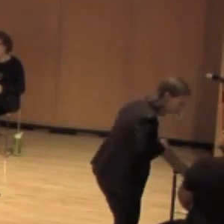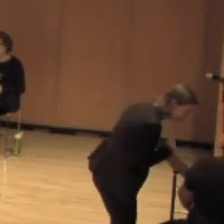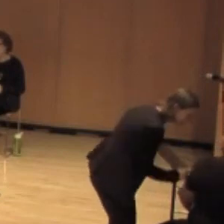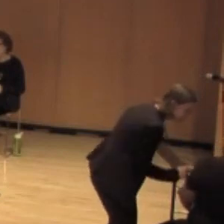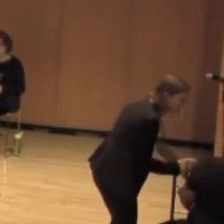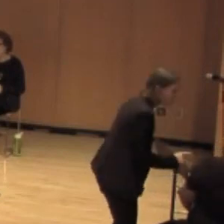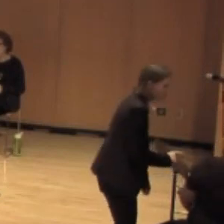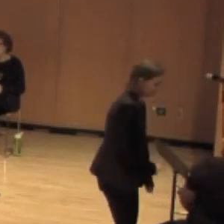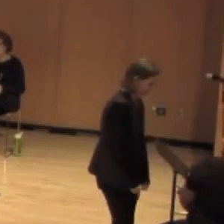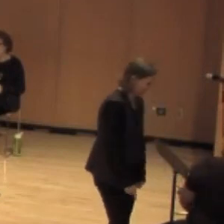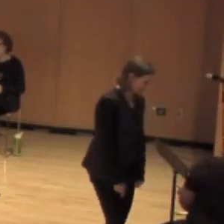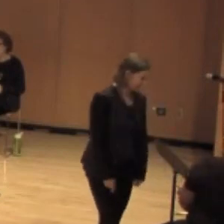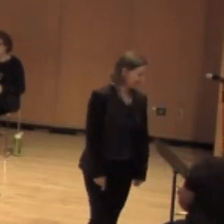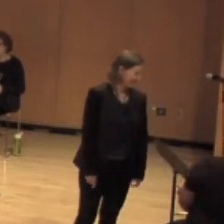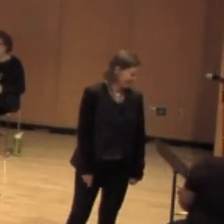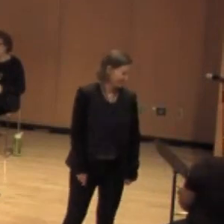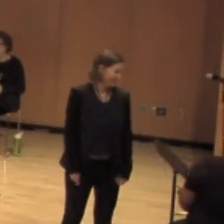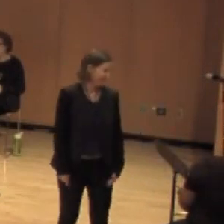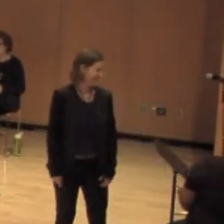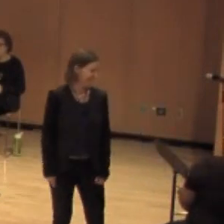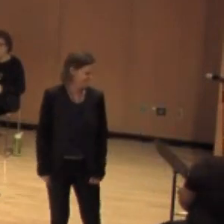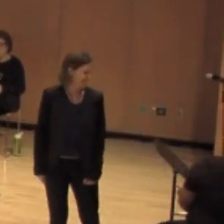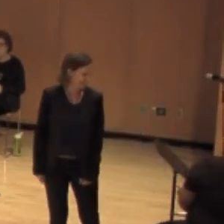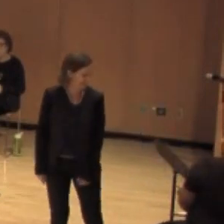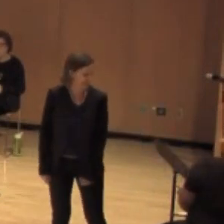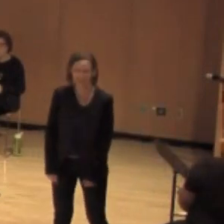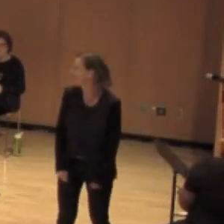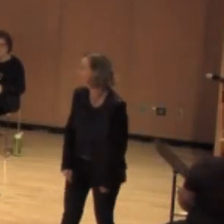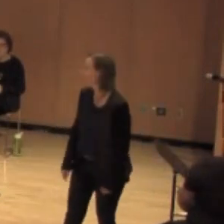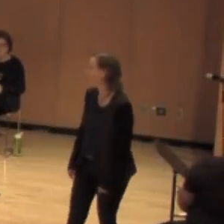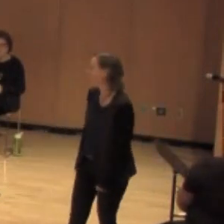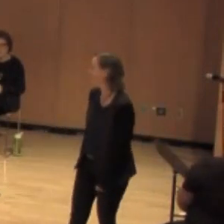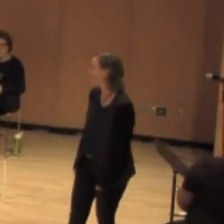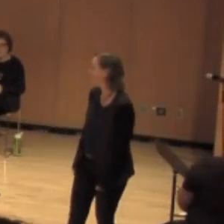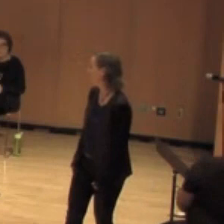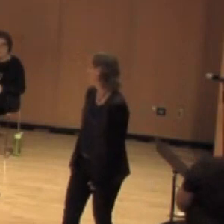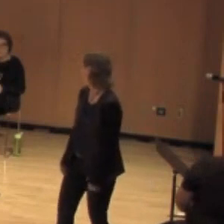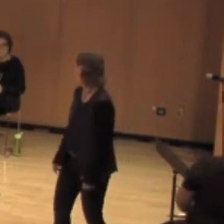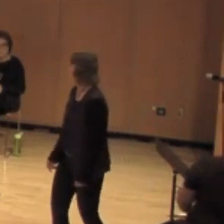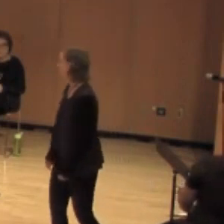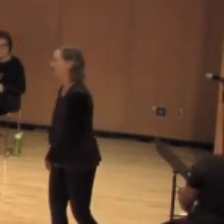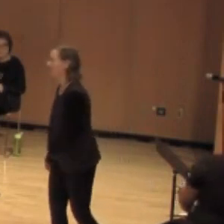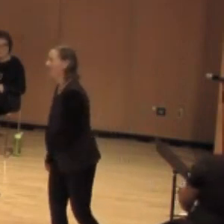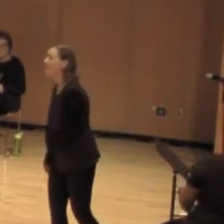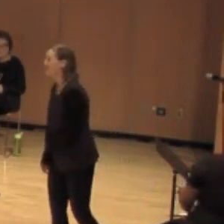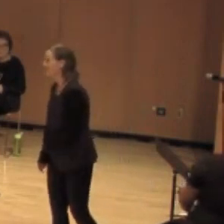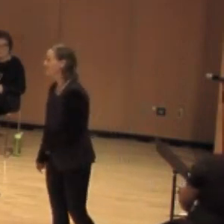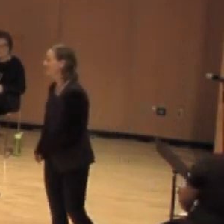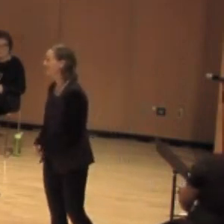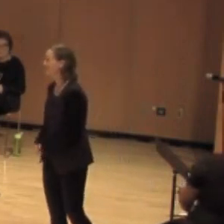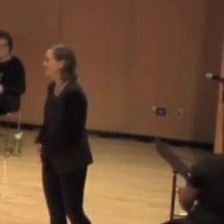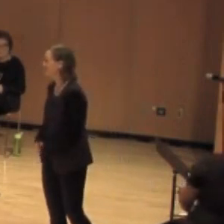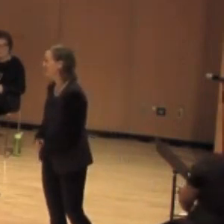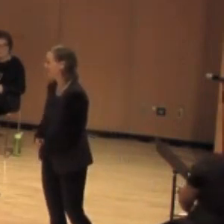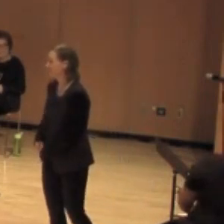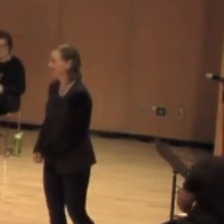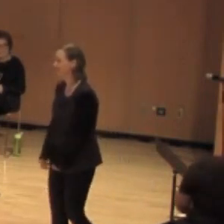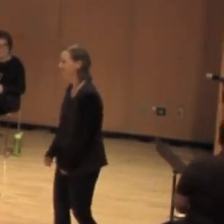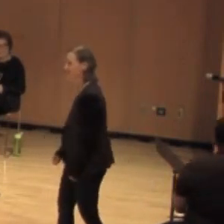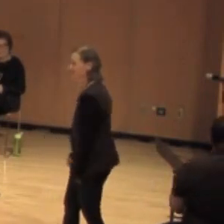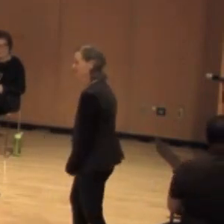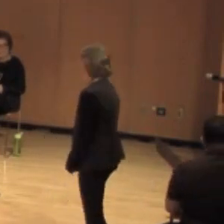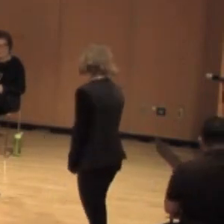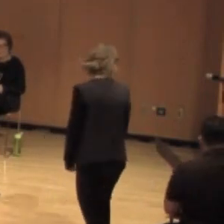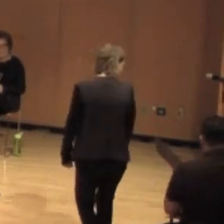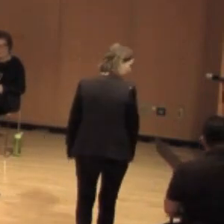possible all right all right all right Frank is there okay okay everybody yes yeah